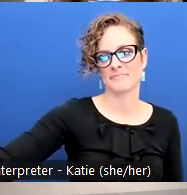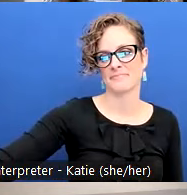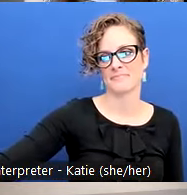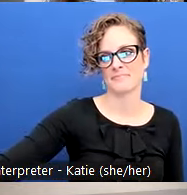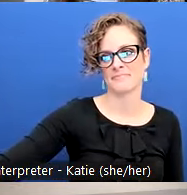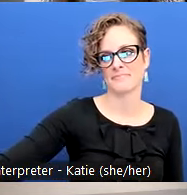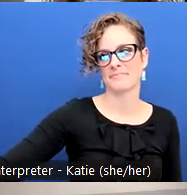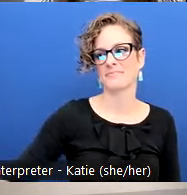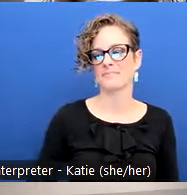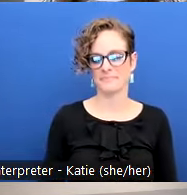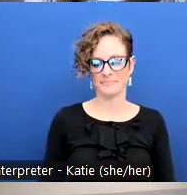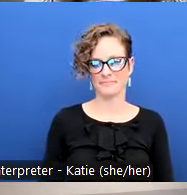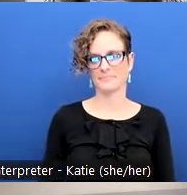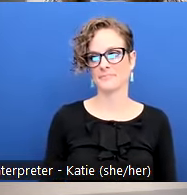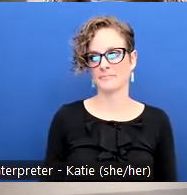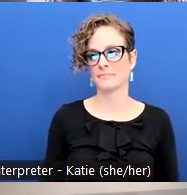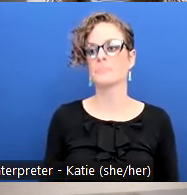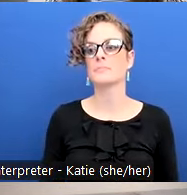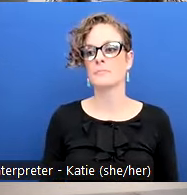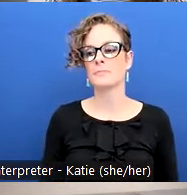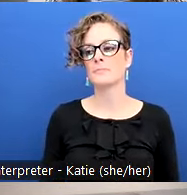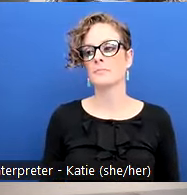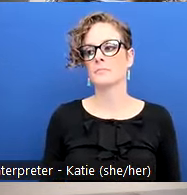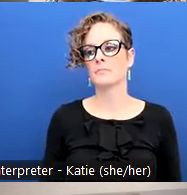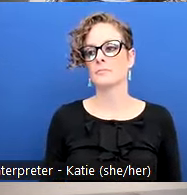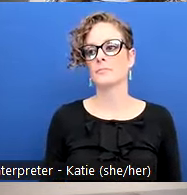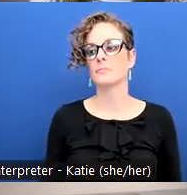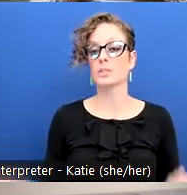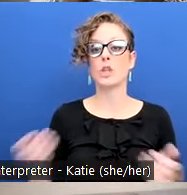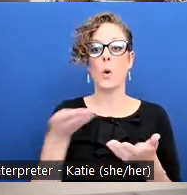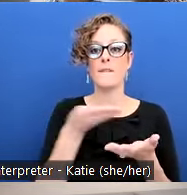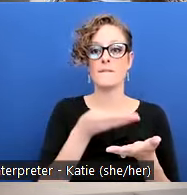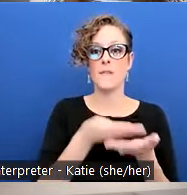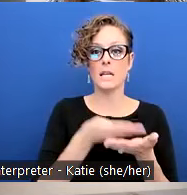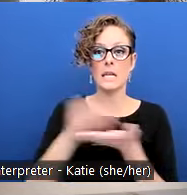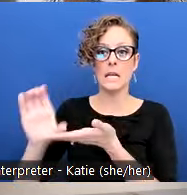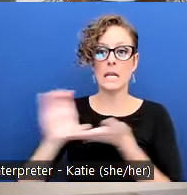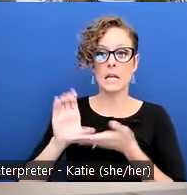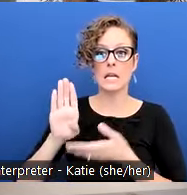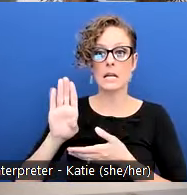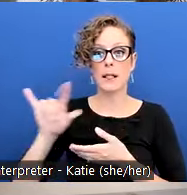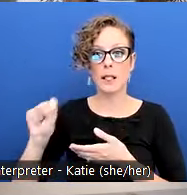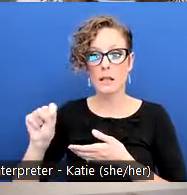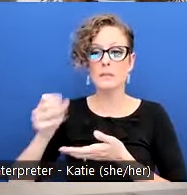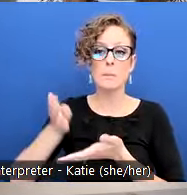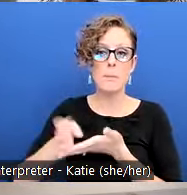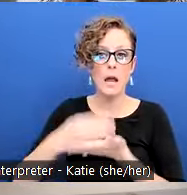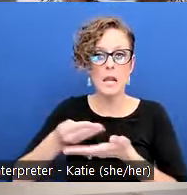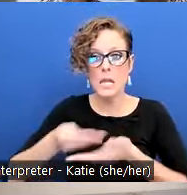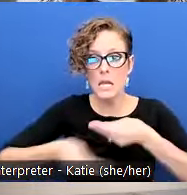okay. So moving beyond the funding bills, the money,